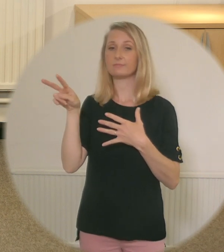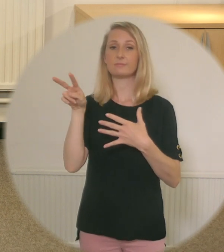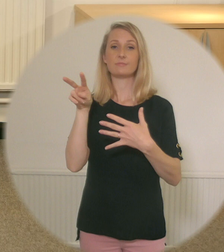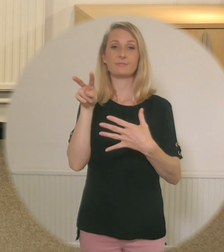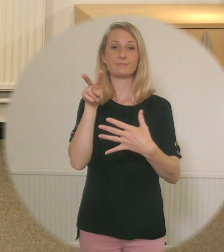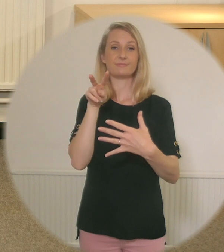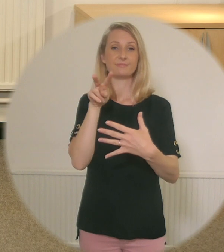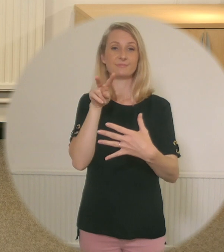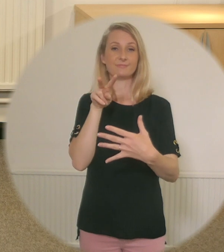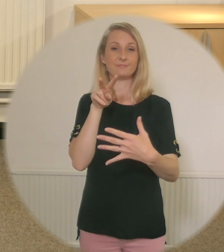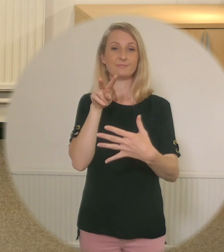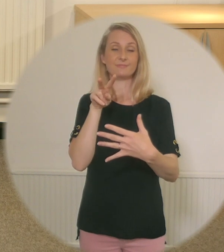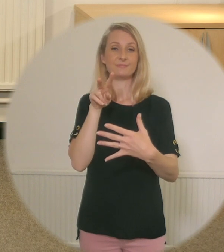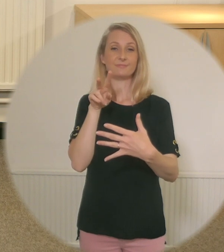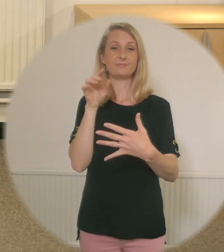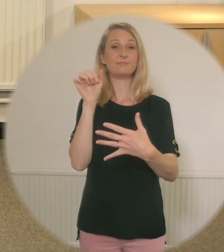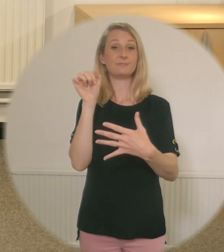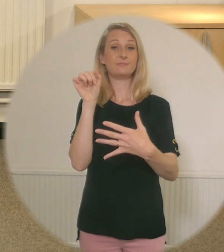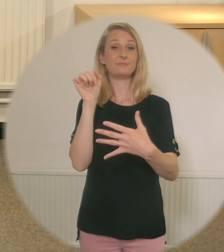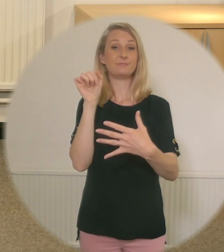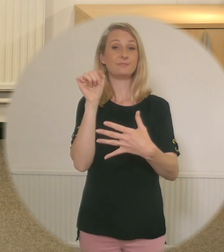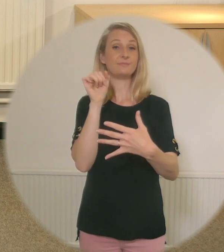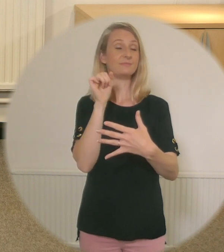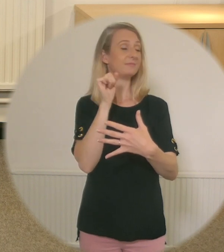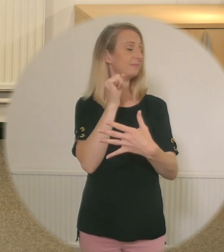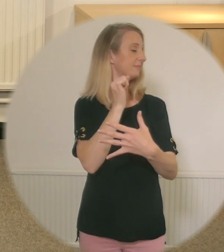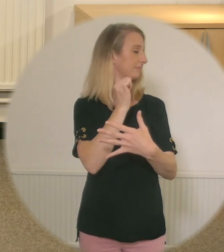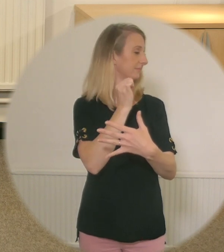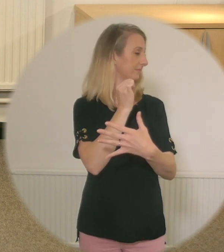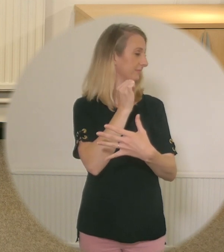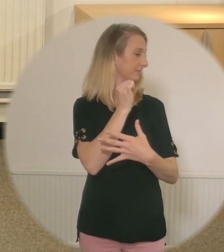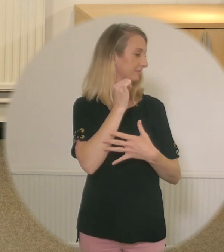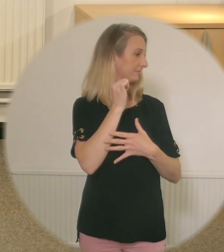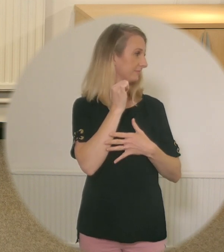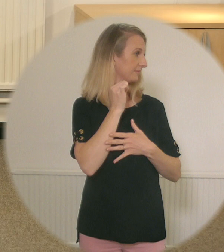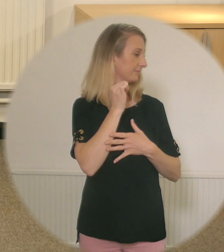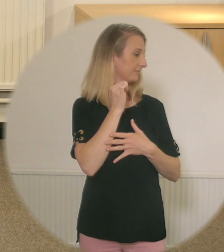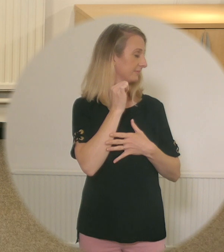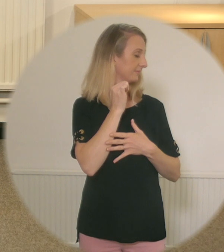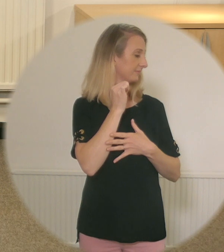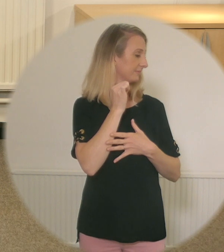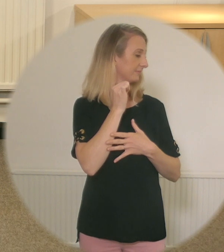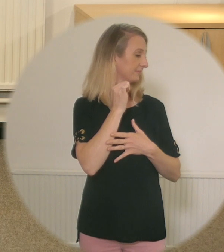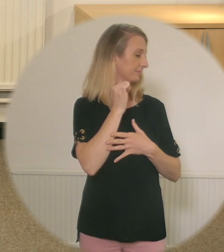Inhale, come to the front. One more time each way. Exhale,